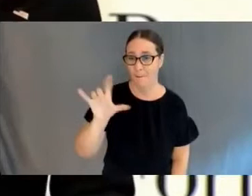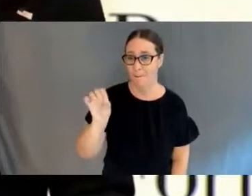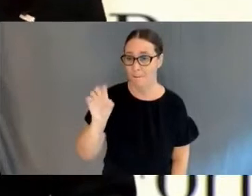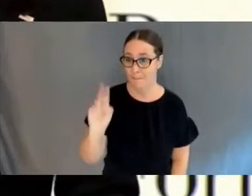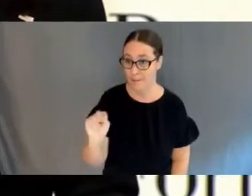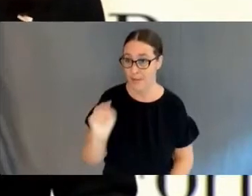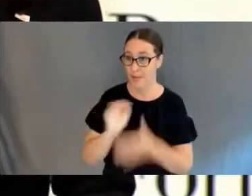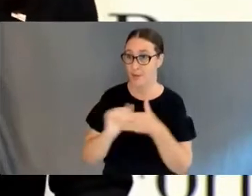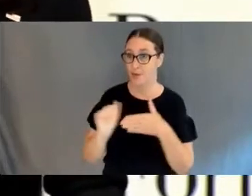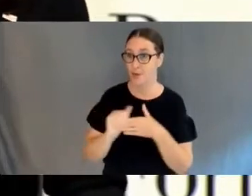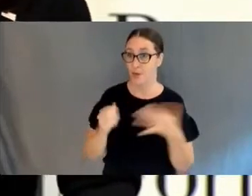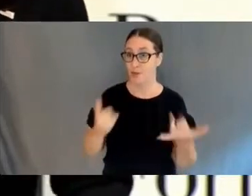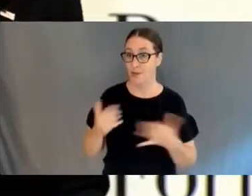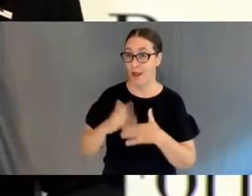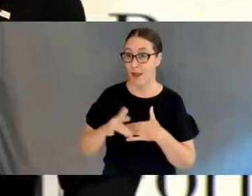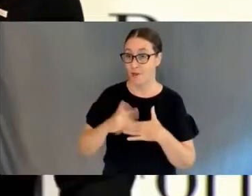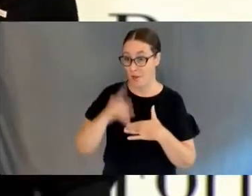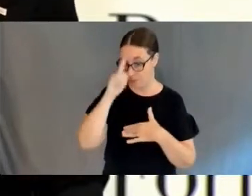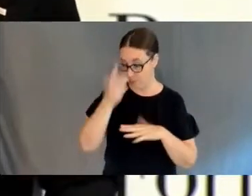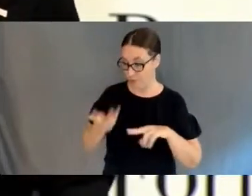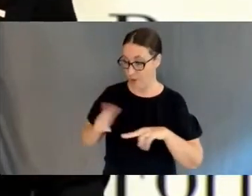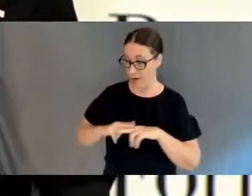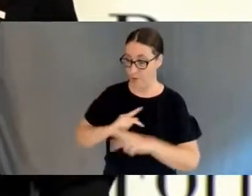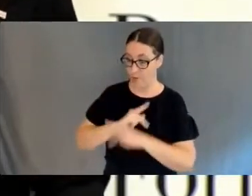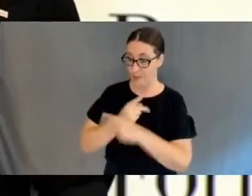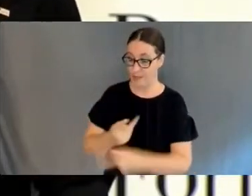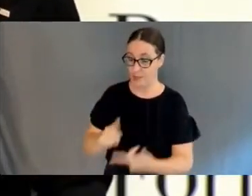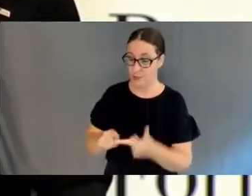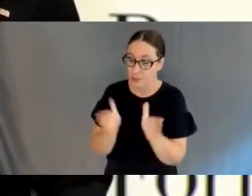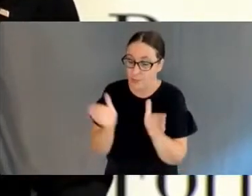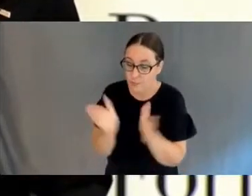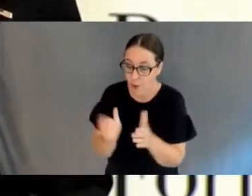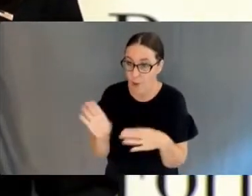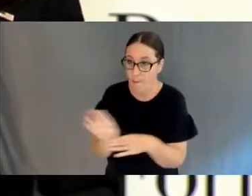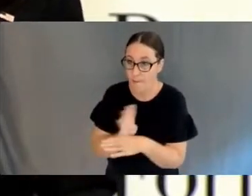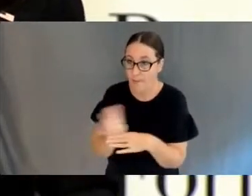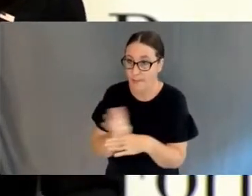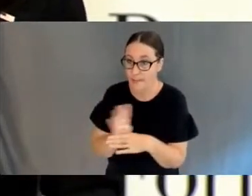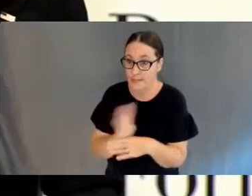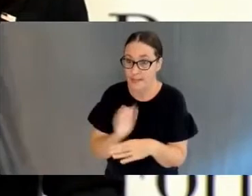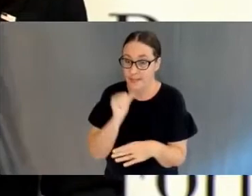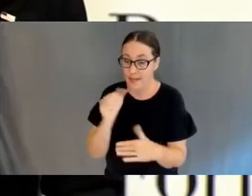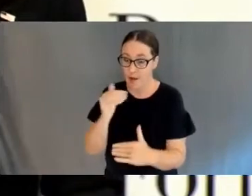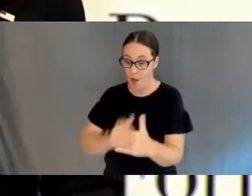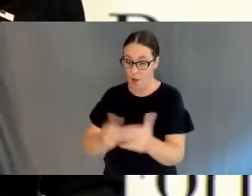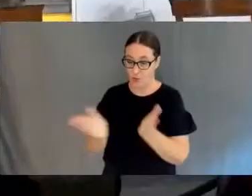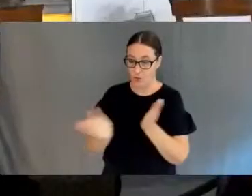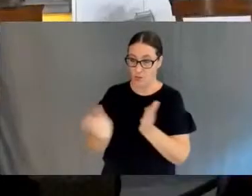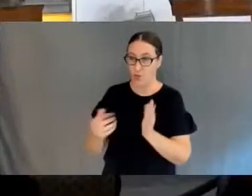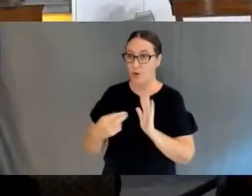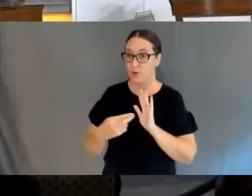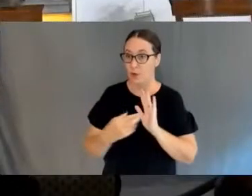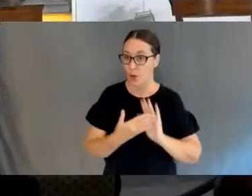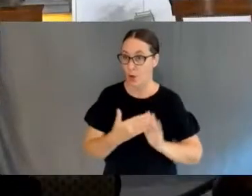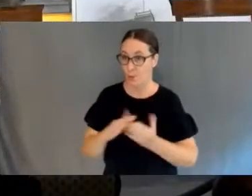now available to increase lending to small businesses in underserved communities.